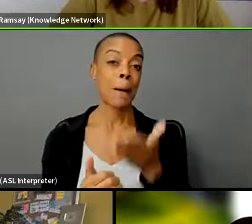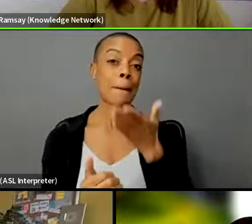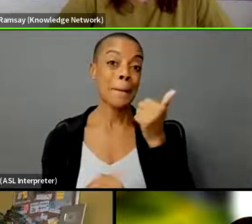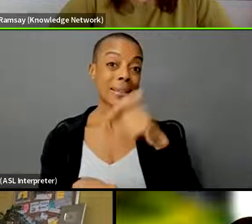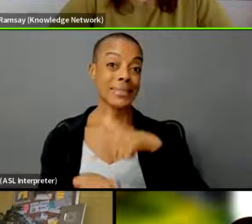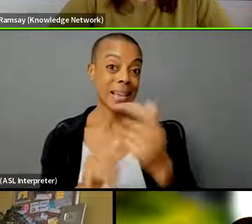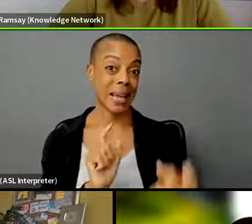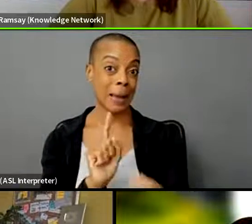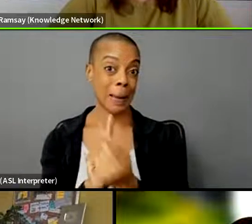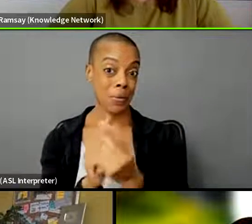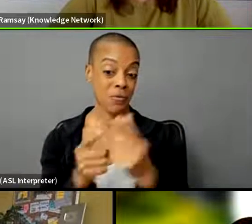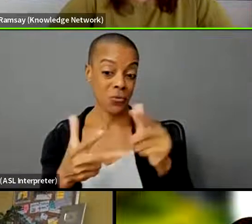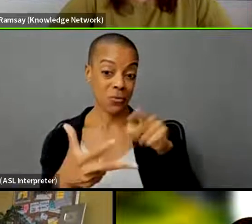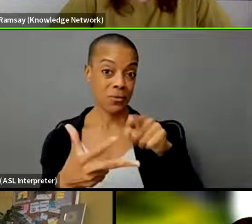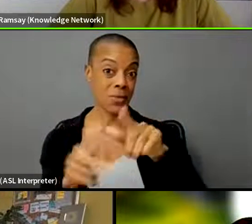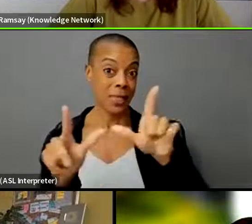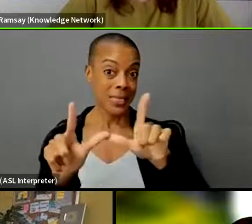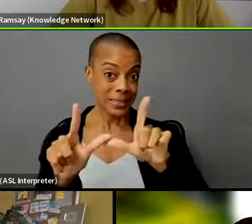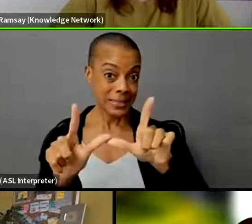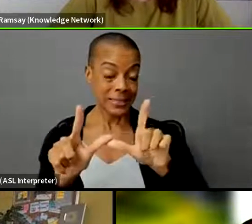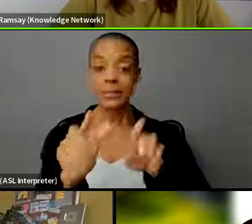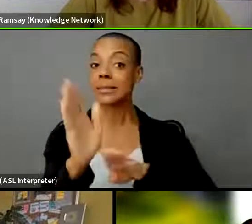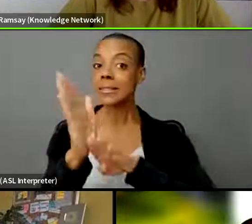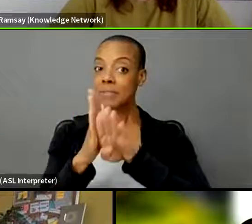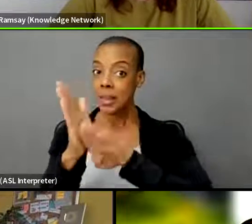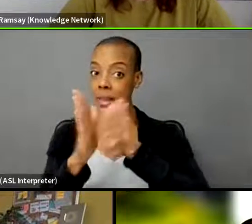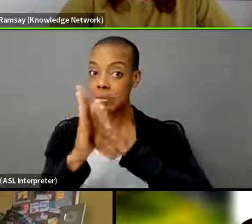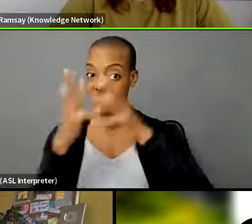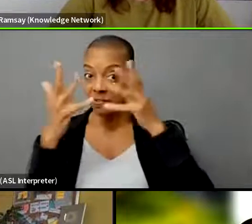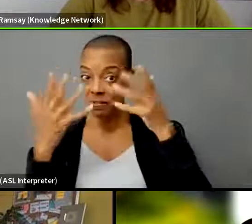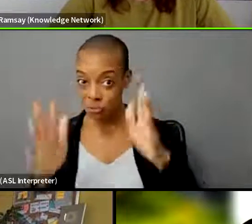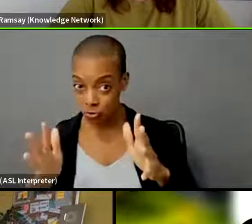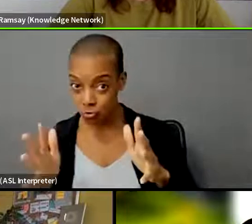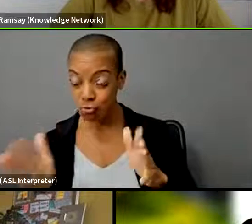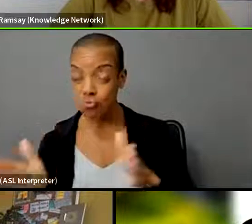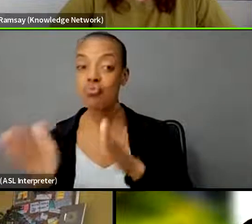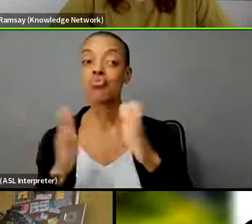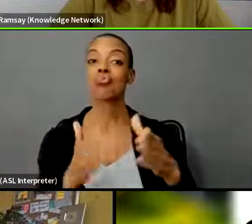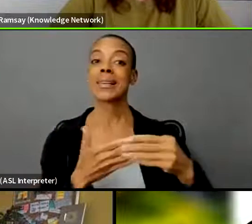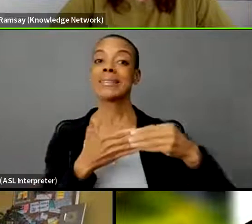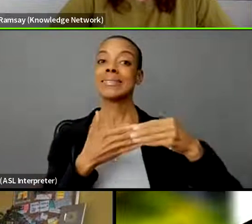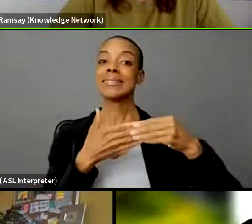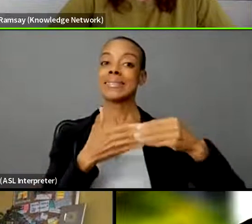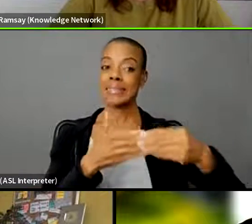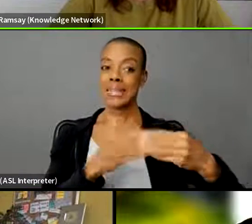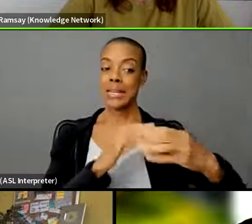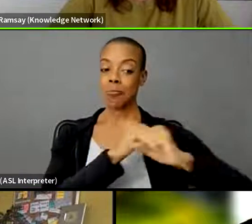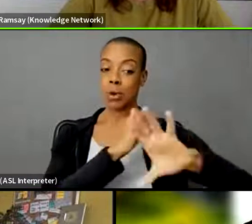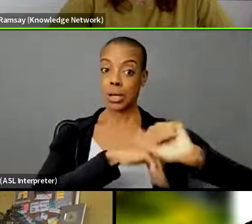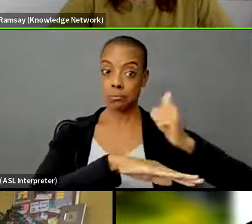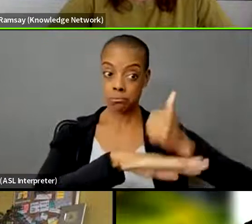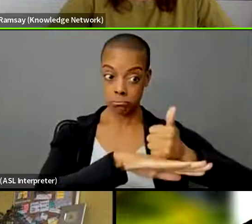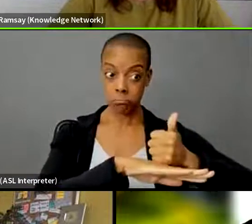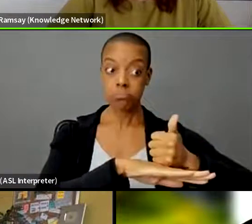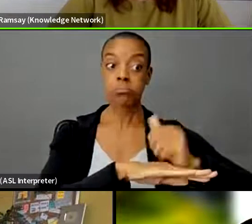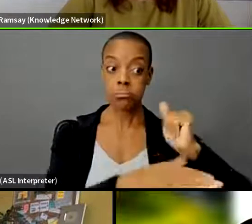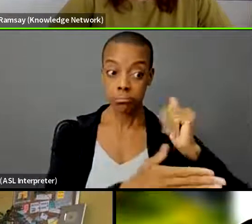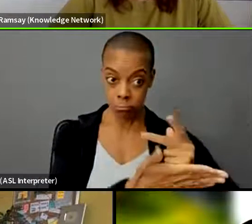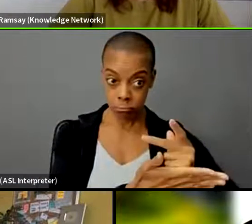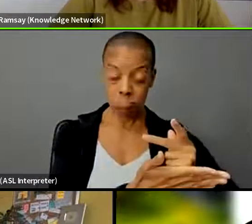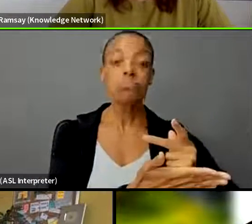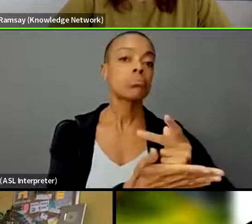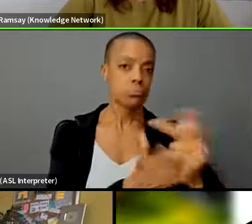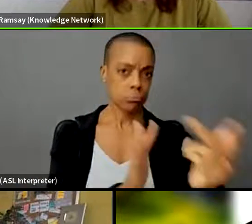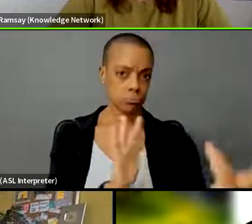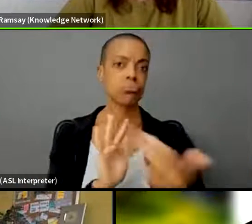that stage is once the development phase is complete and the lead broadcaster is confirmed. And we can do that